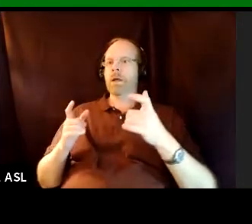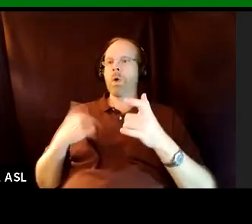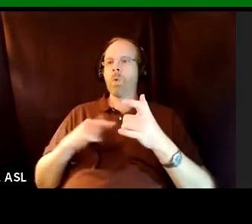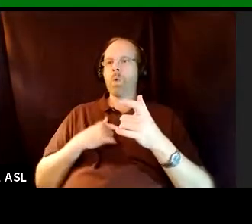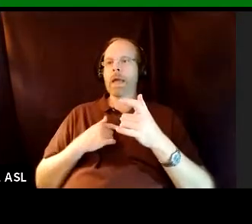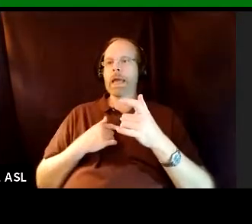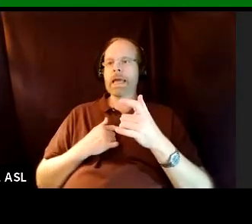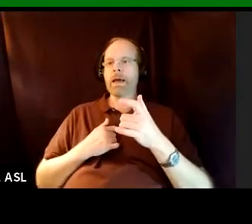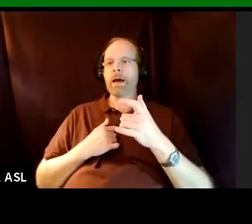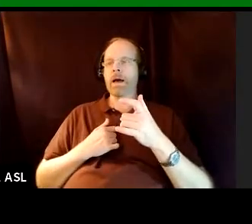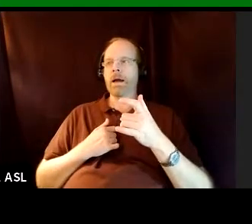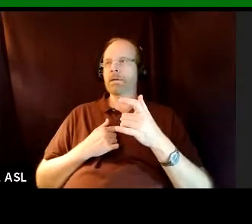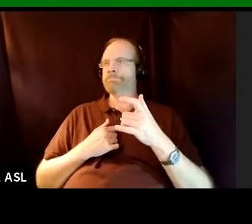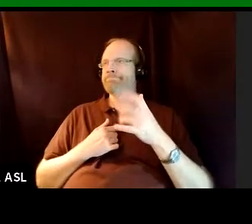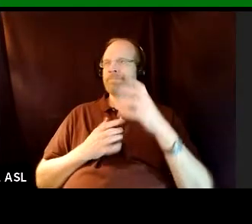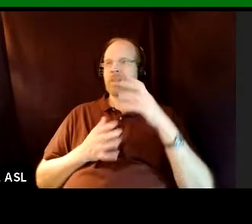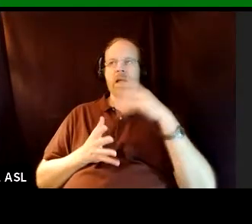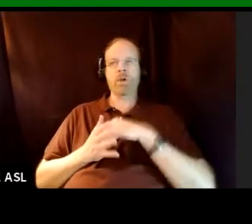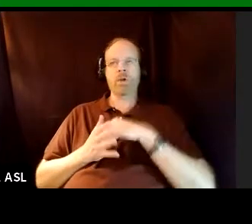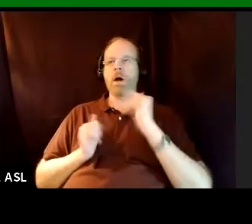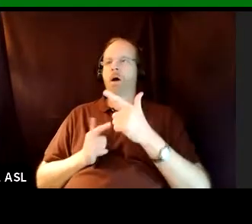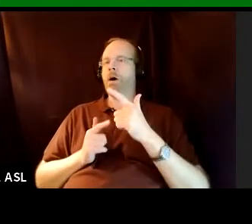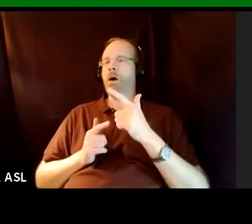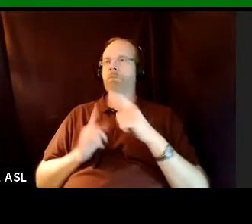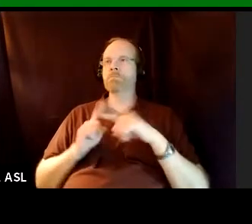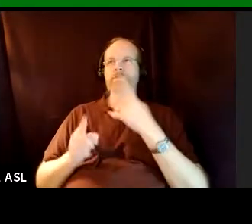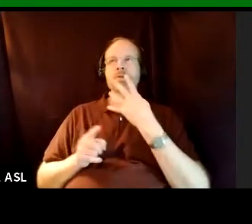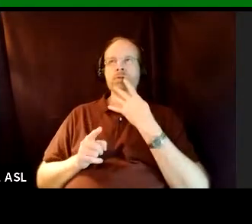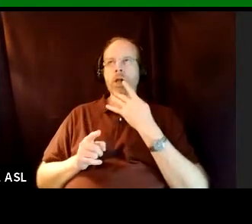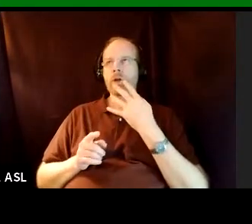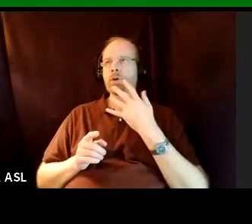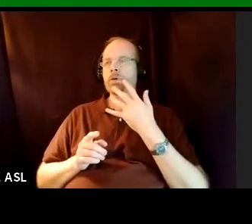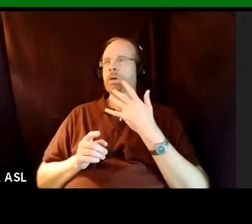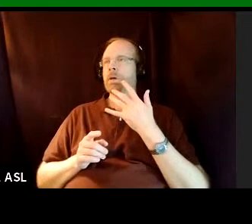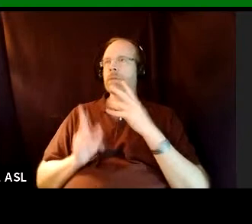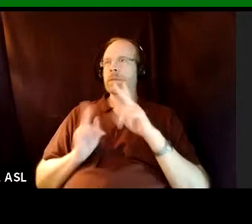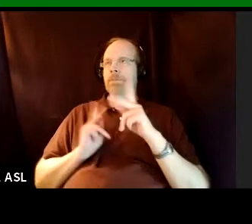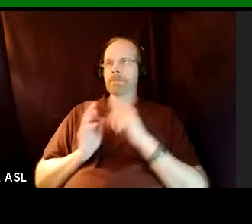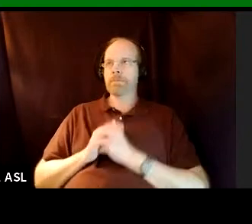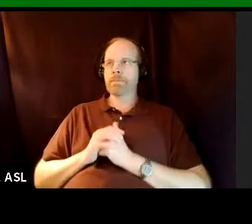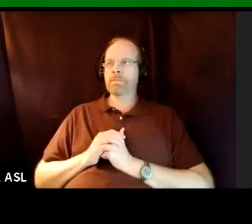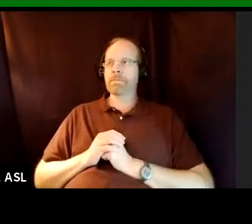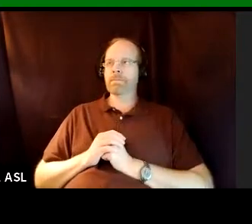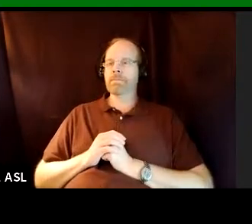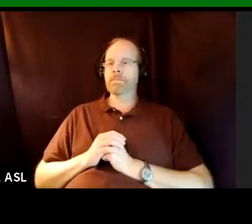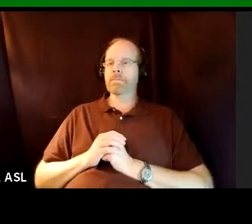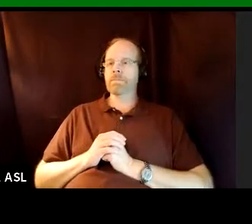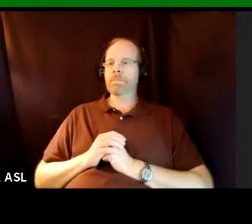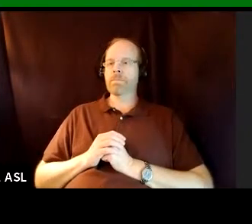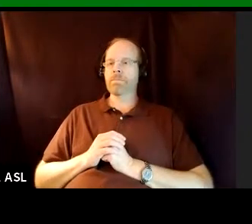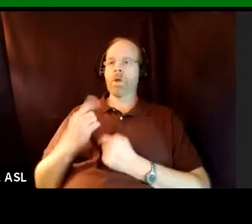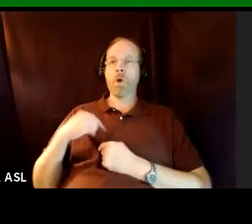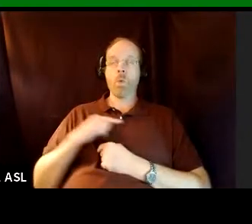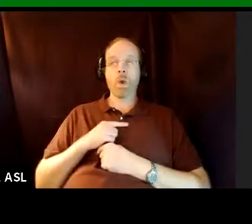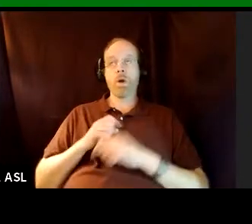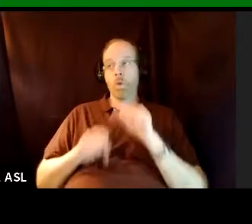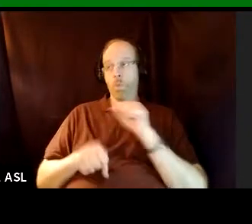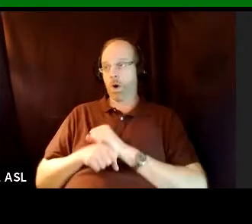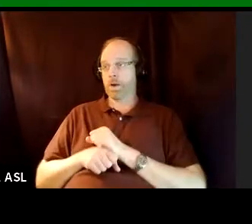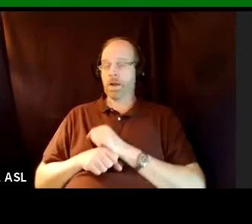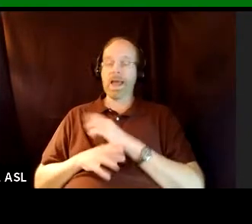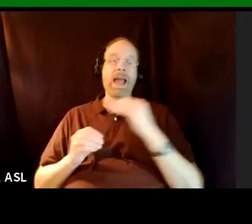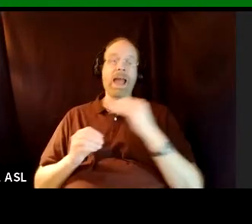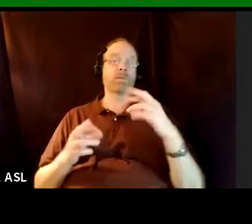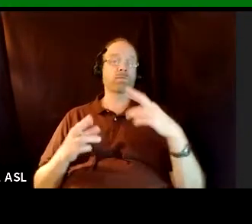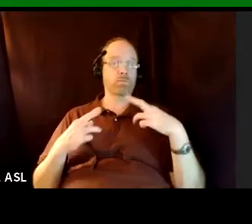encompass all ethnicities. We are working and non-working. We